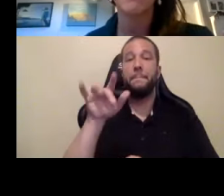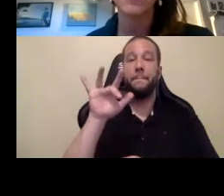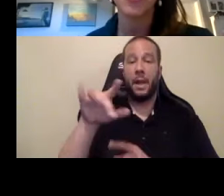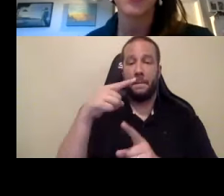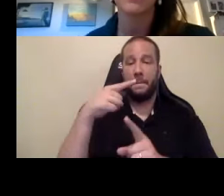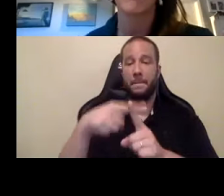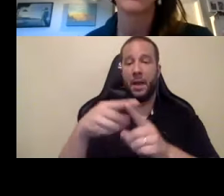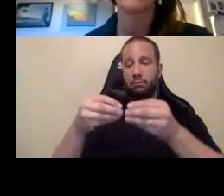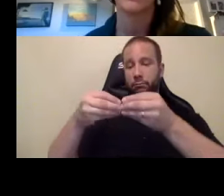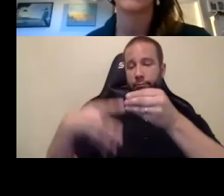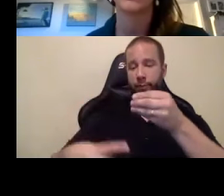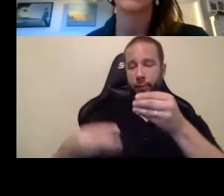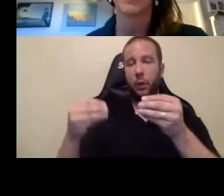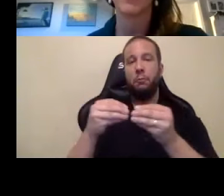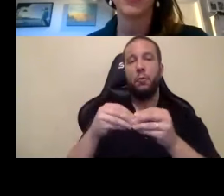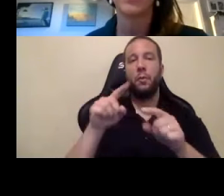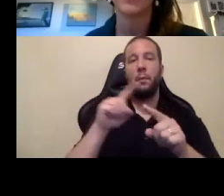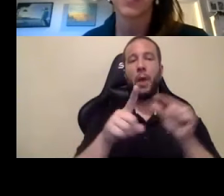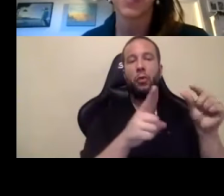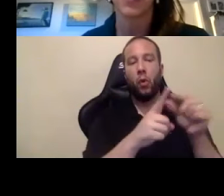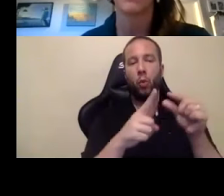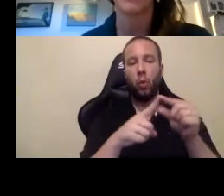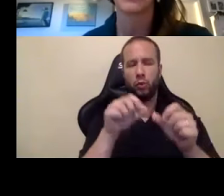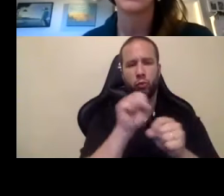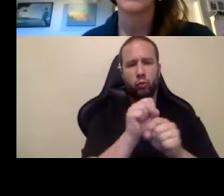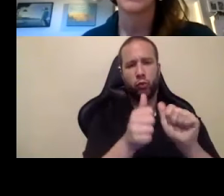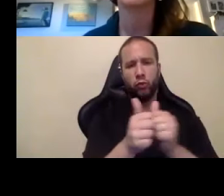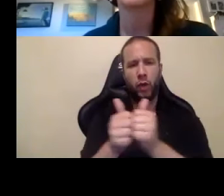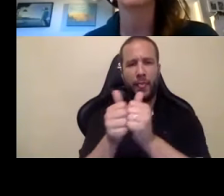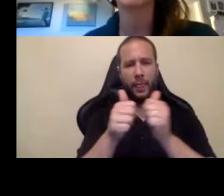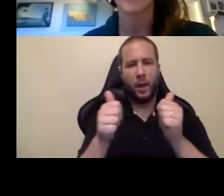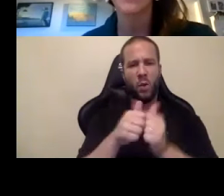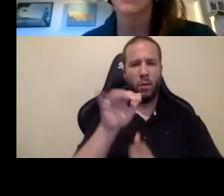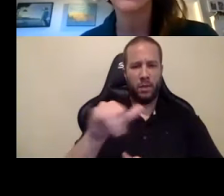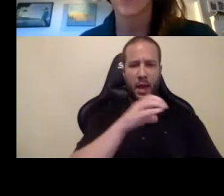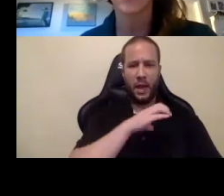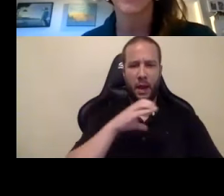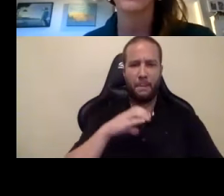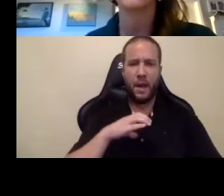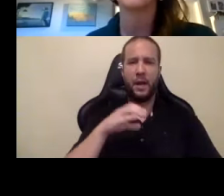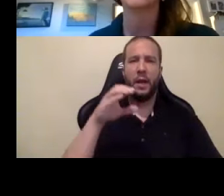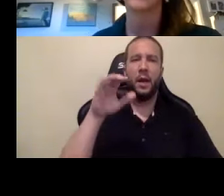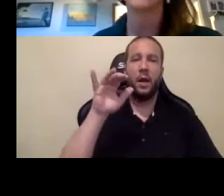these definitions have been developed in collaboration with the steering committee, and we can evolve